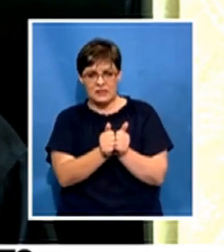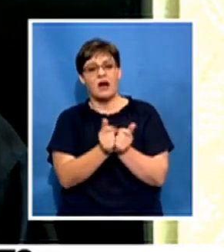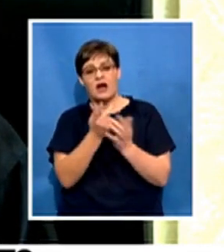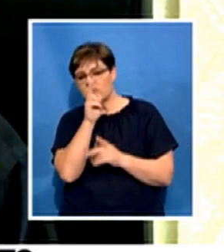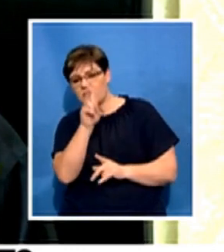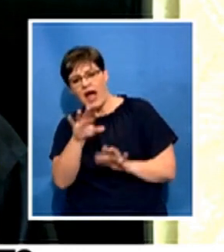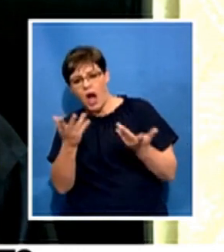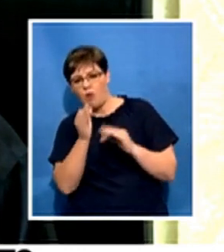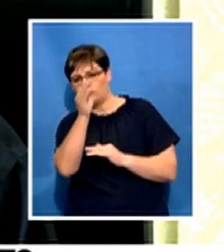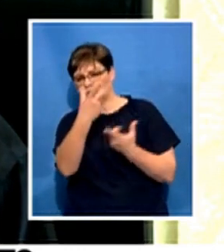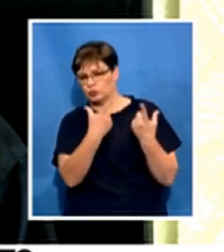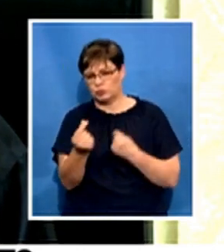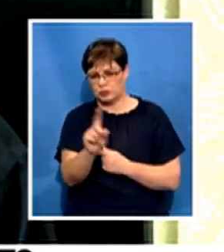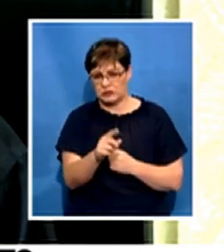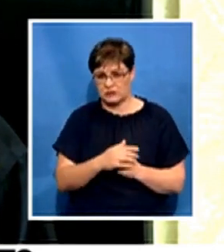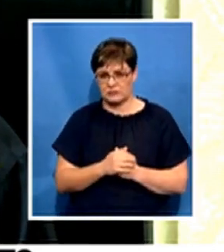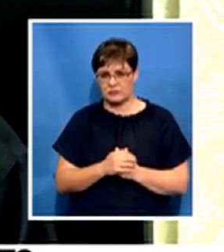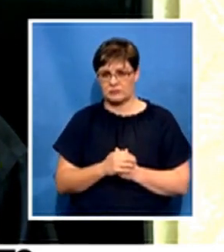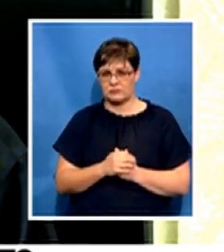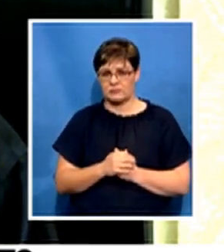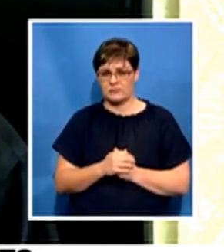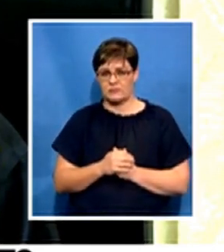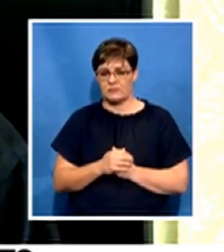On the delay legislation,